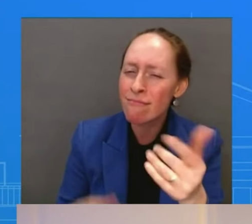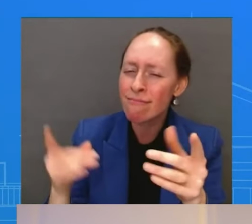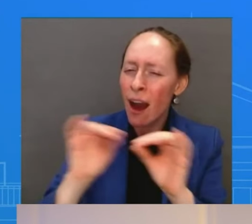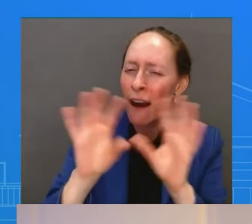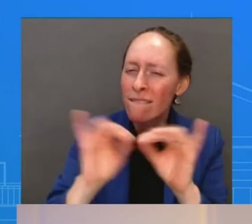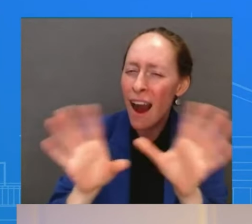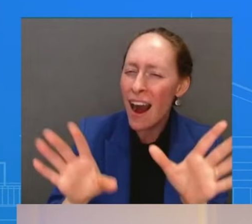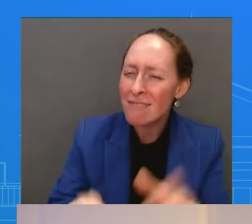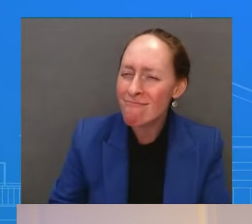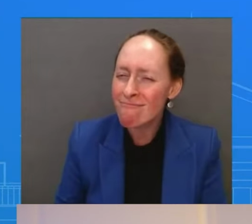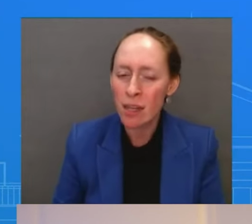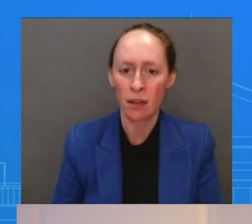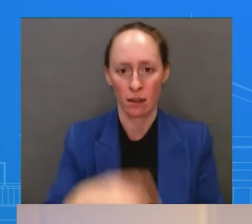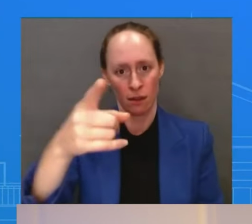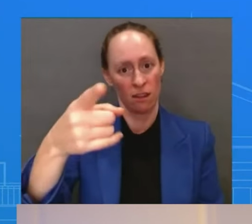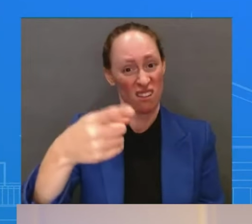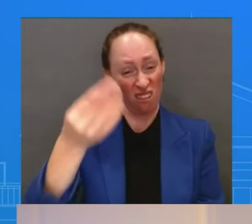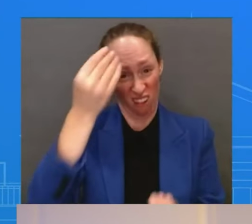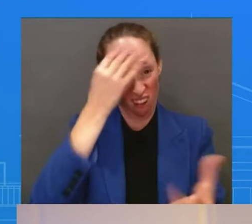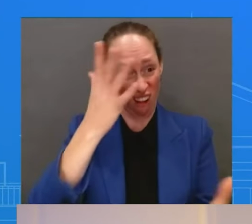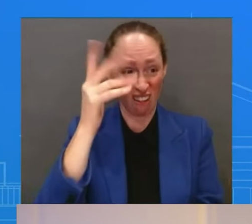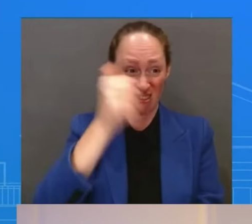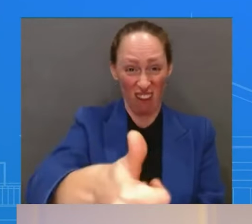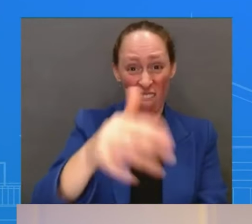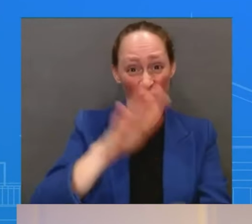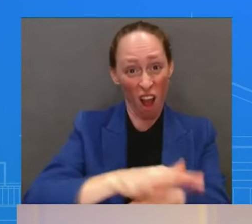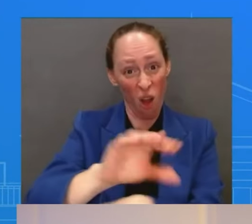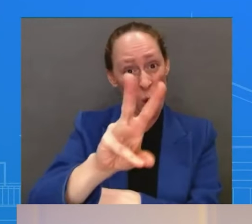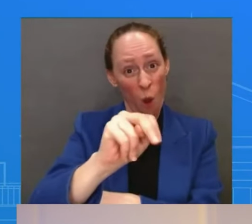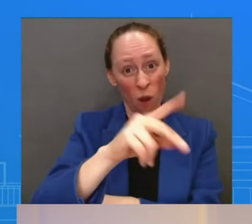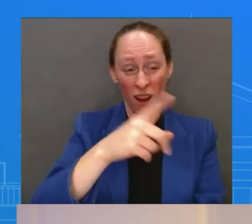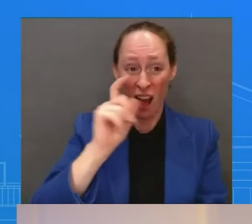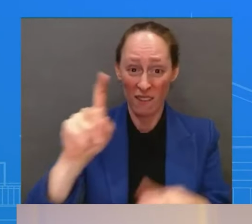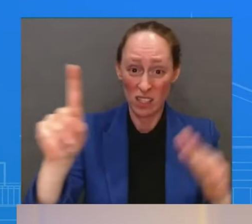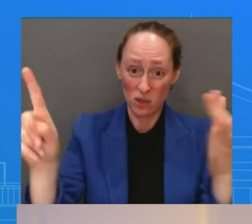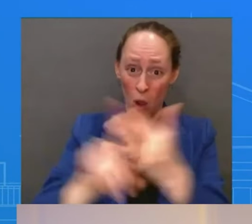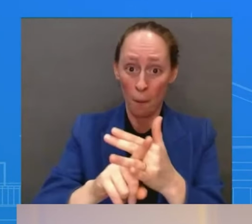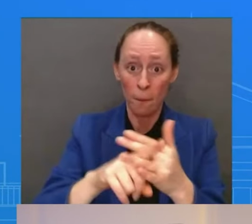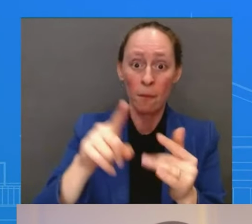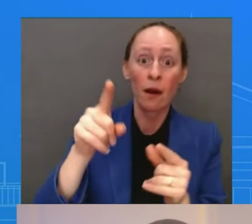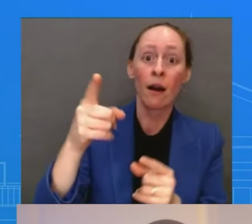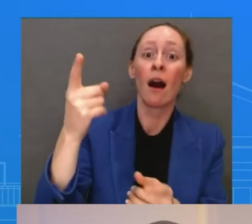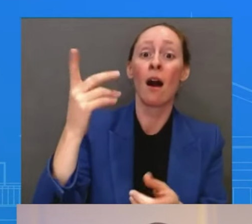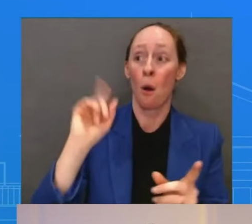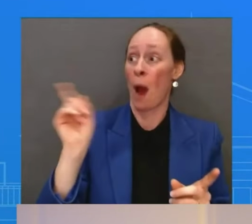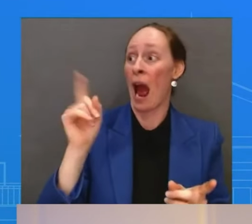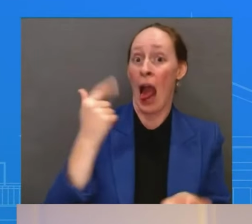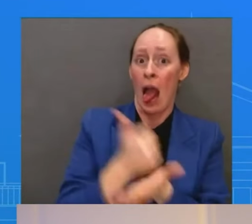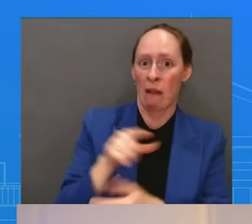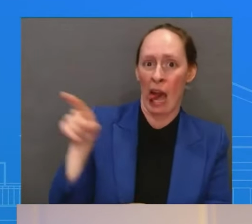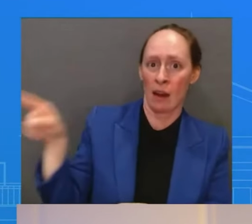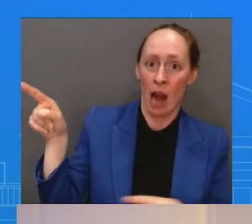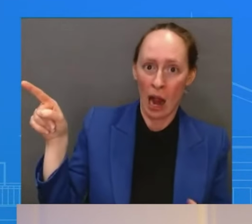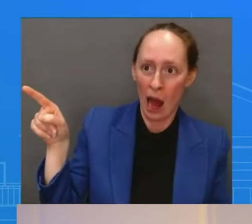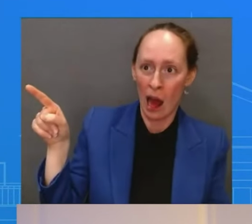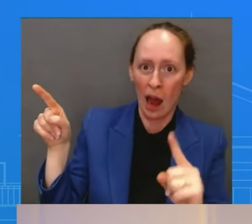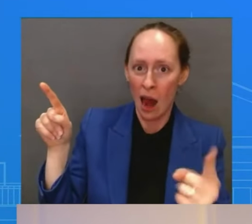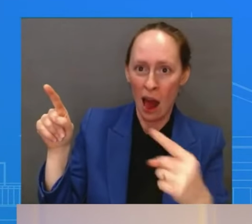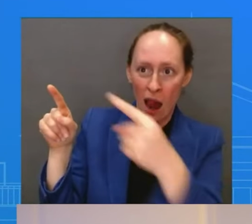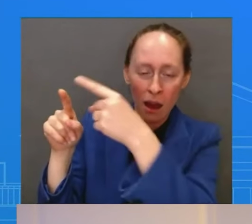to U.S. help on the other side. Whereas you've got other countries that are sending their military in or doing evacuations in a